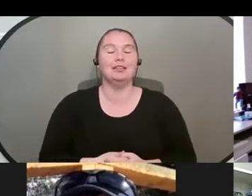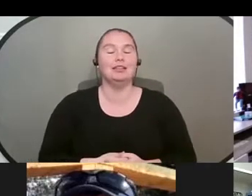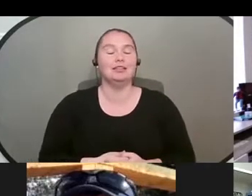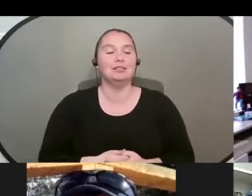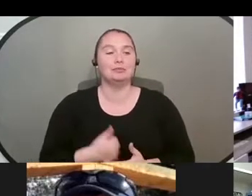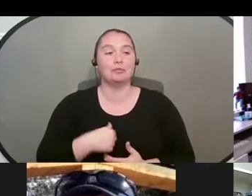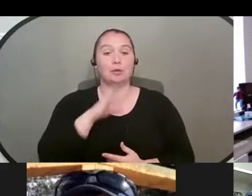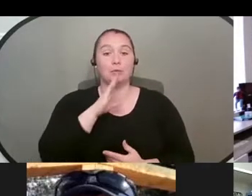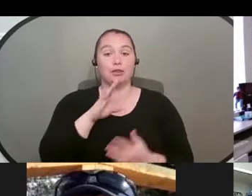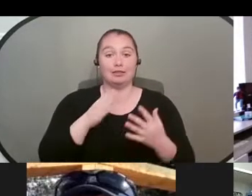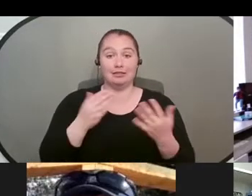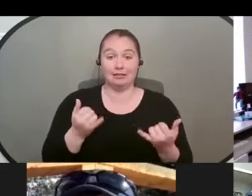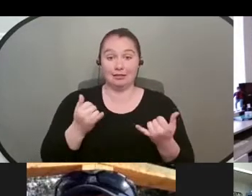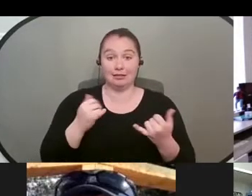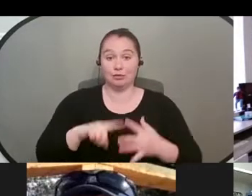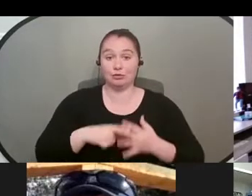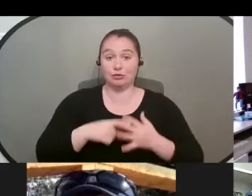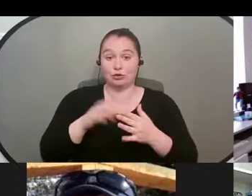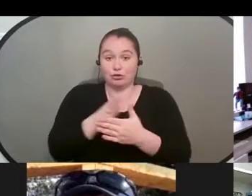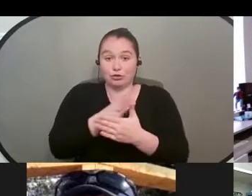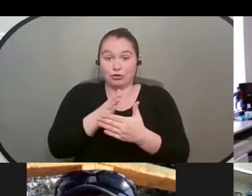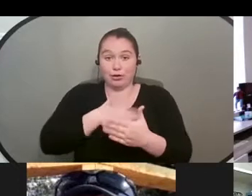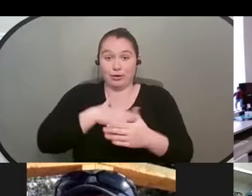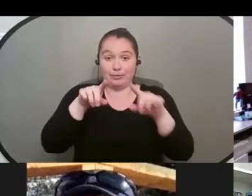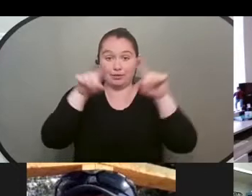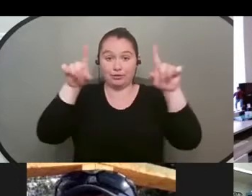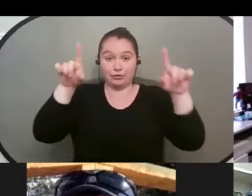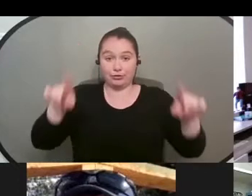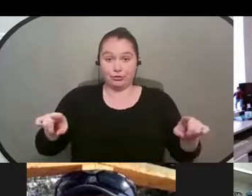now start sharing my screen.